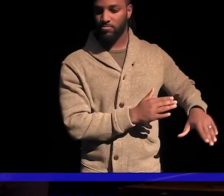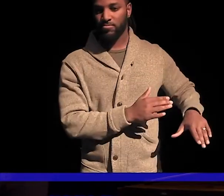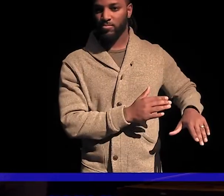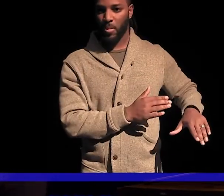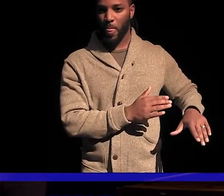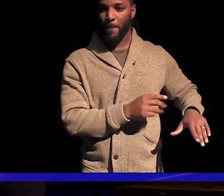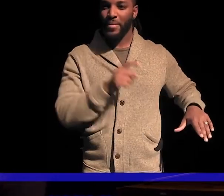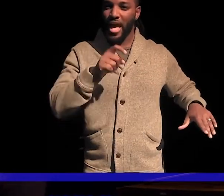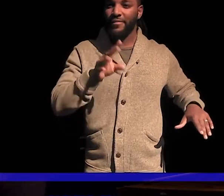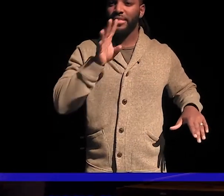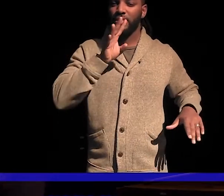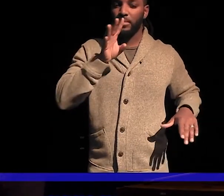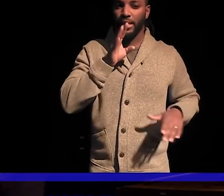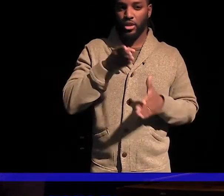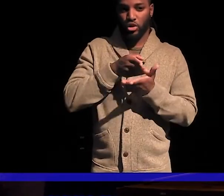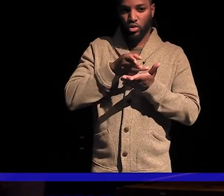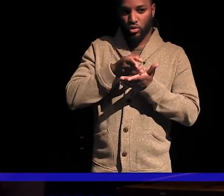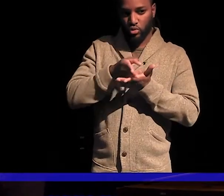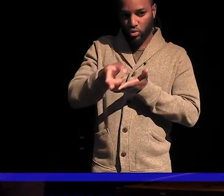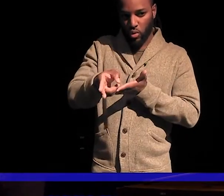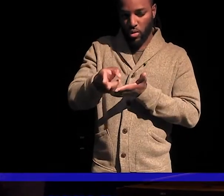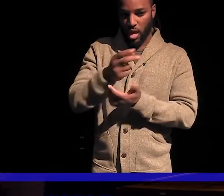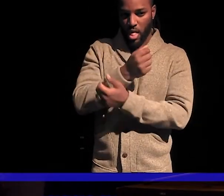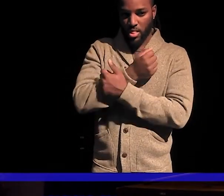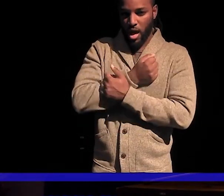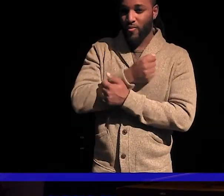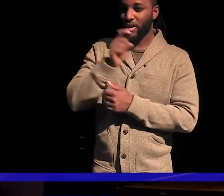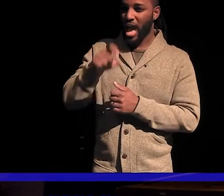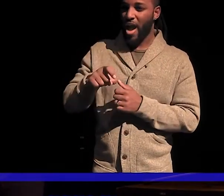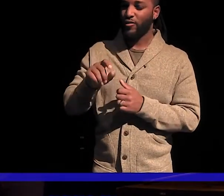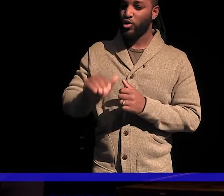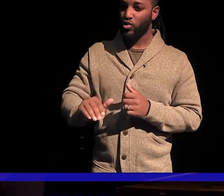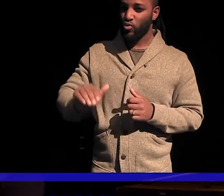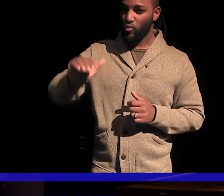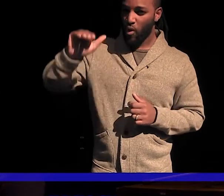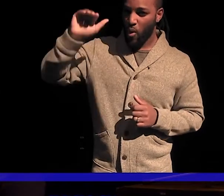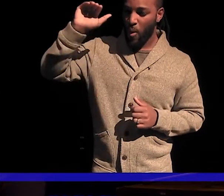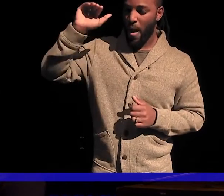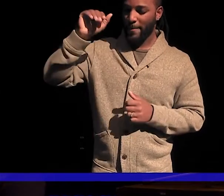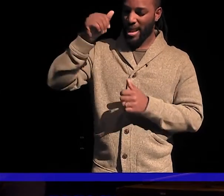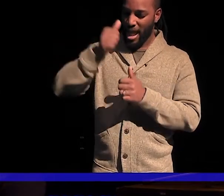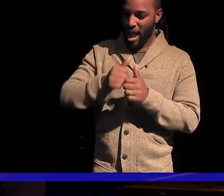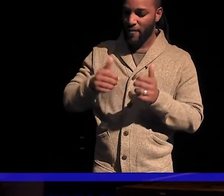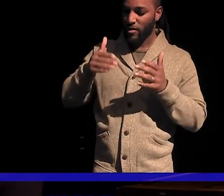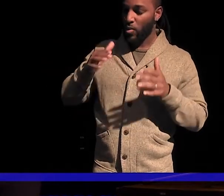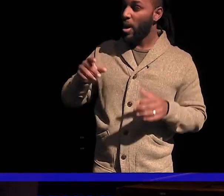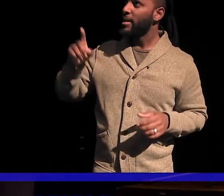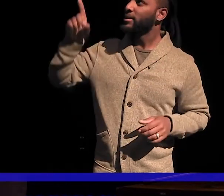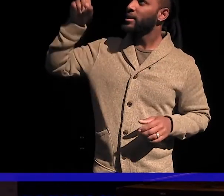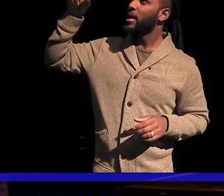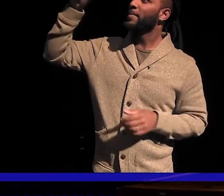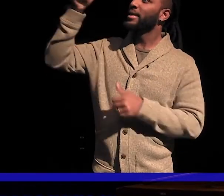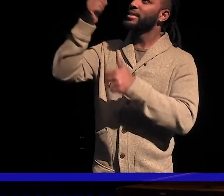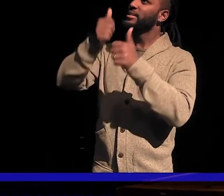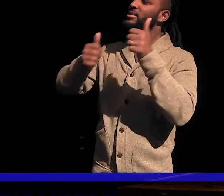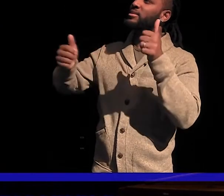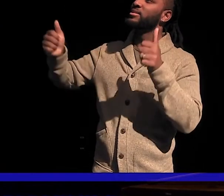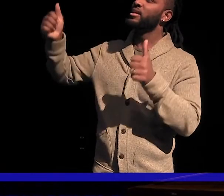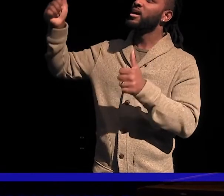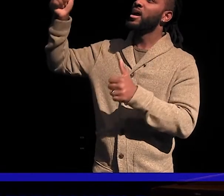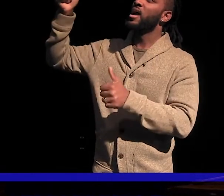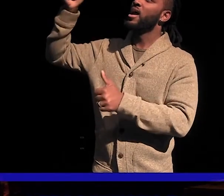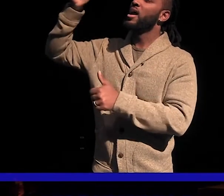speaking the truth in love, we are to grow up in every way into Him who is the head, into